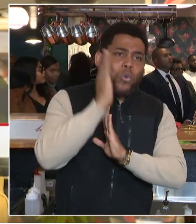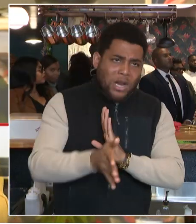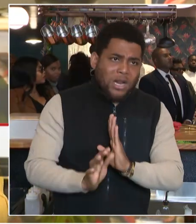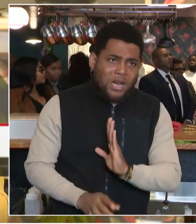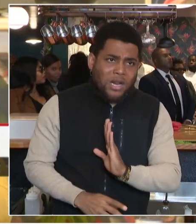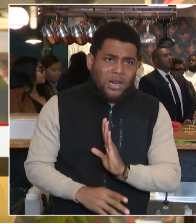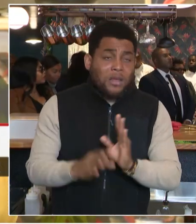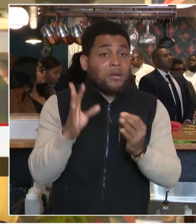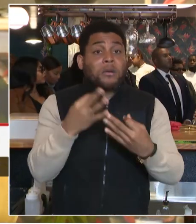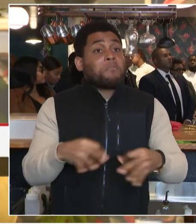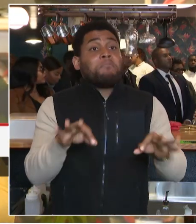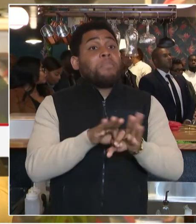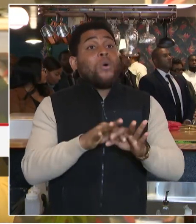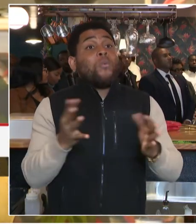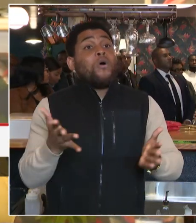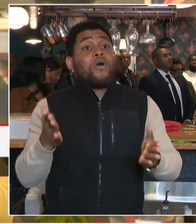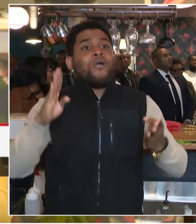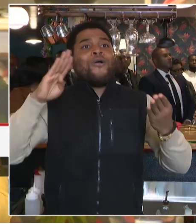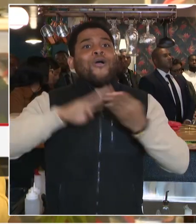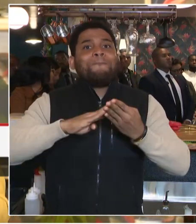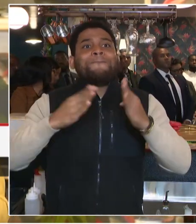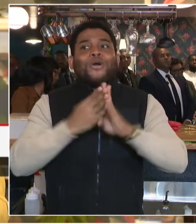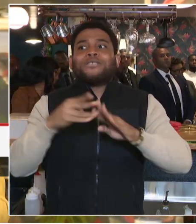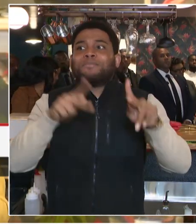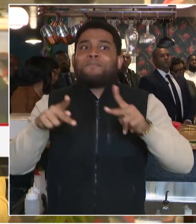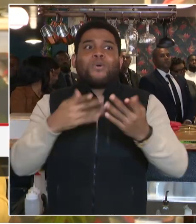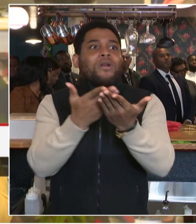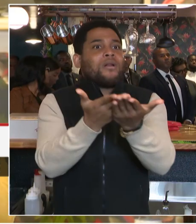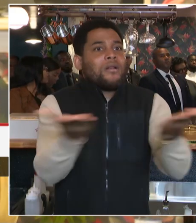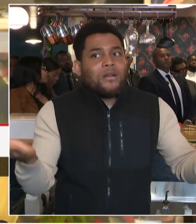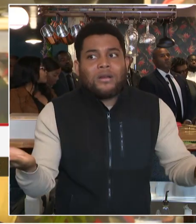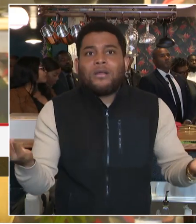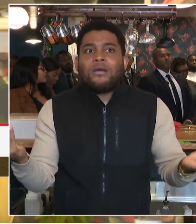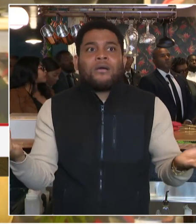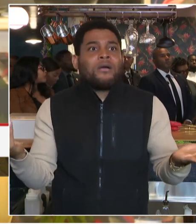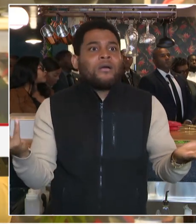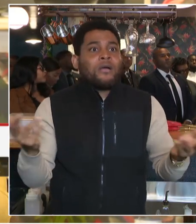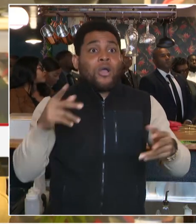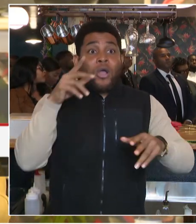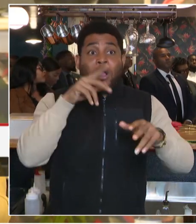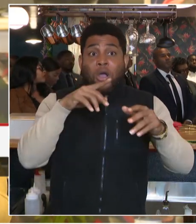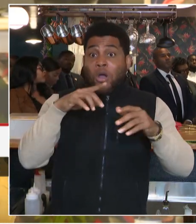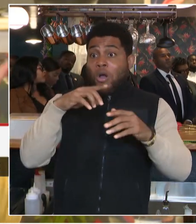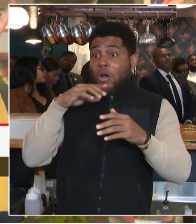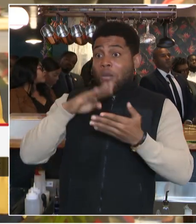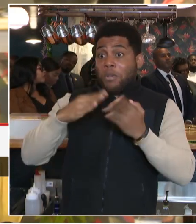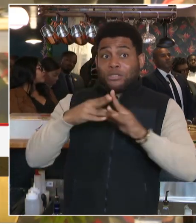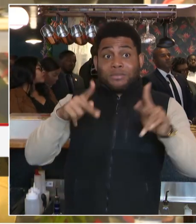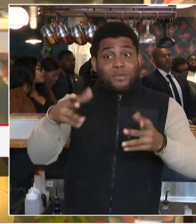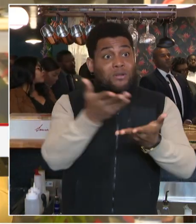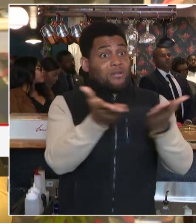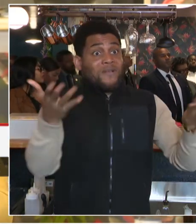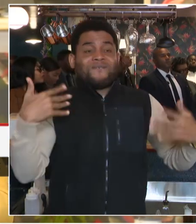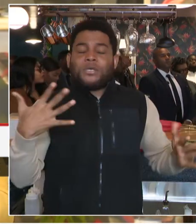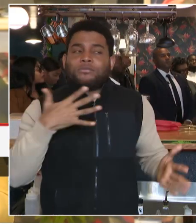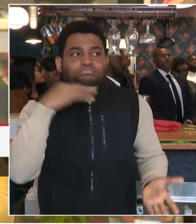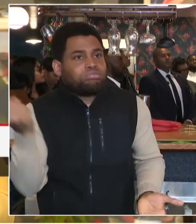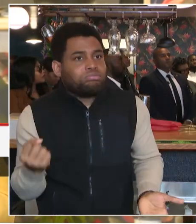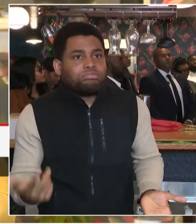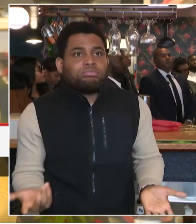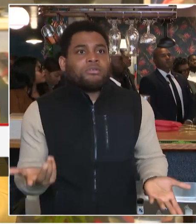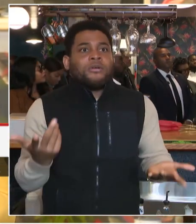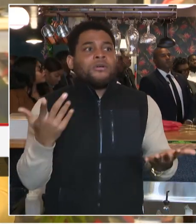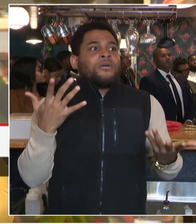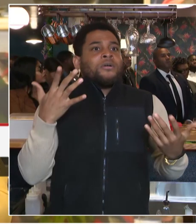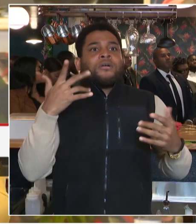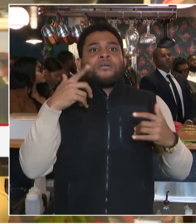community. And the community is fed up. They're doing all that they can with prevention and